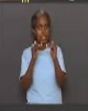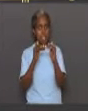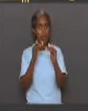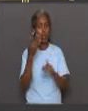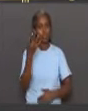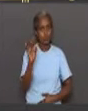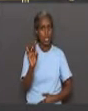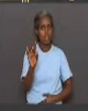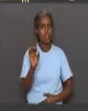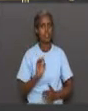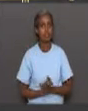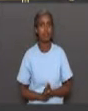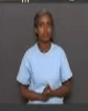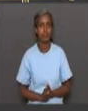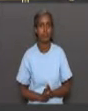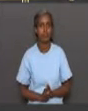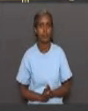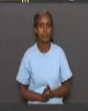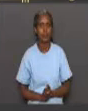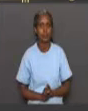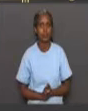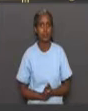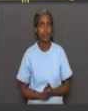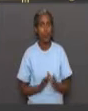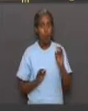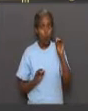AE is equal to 18.